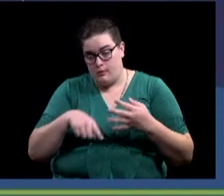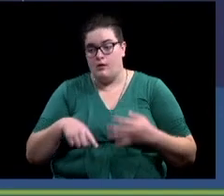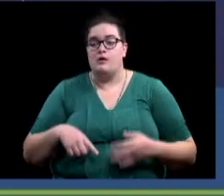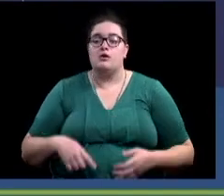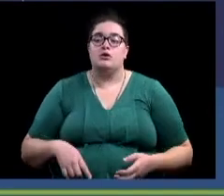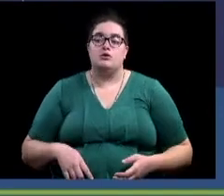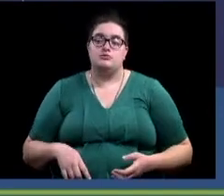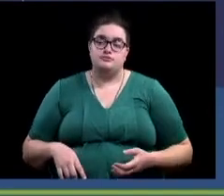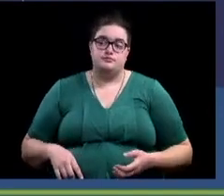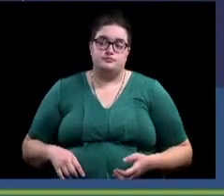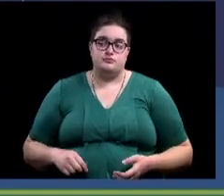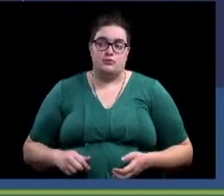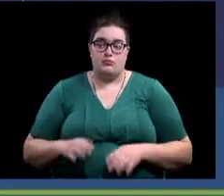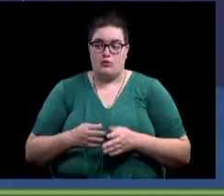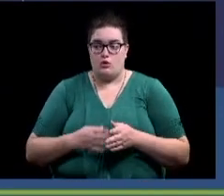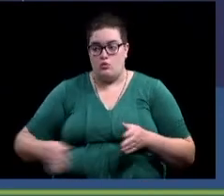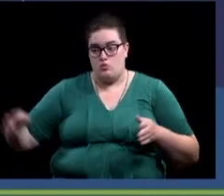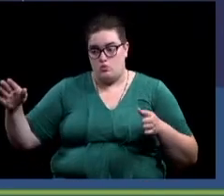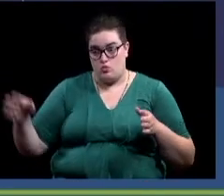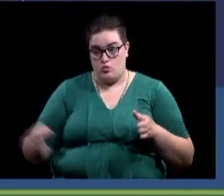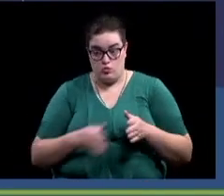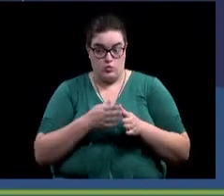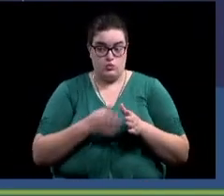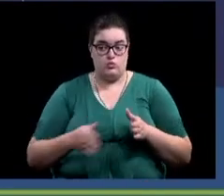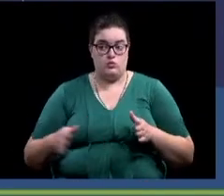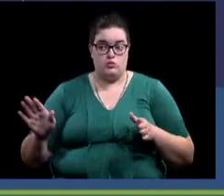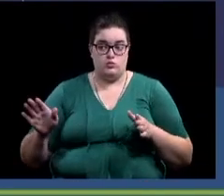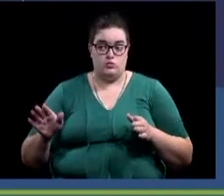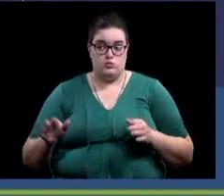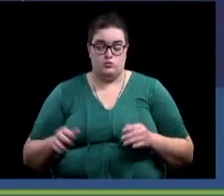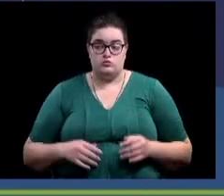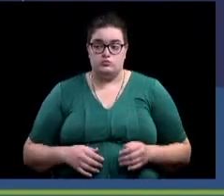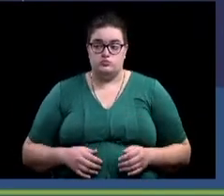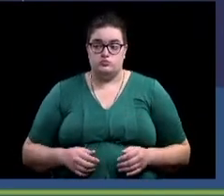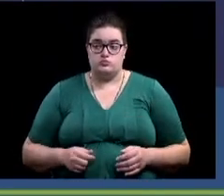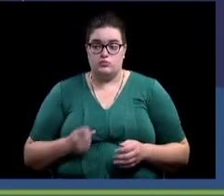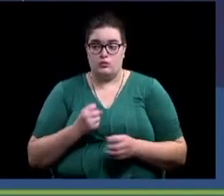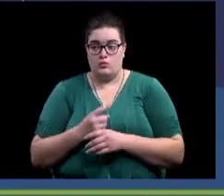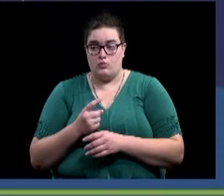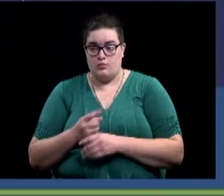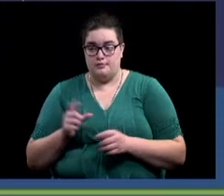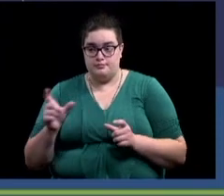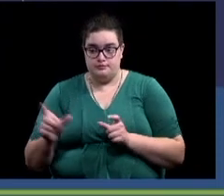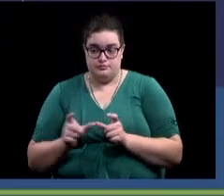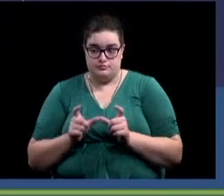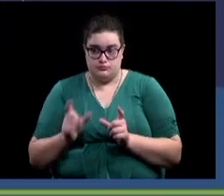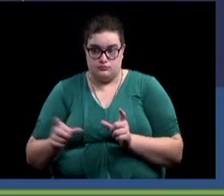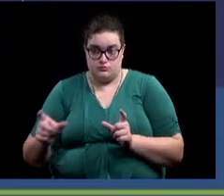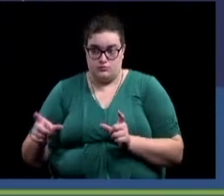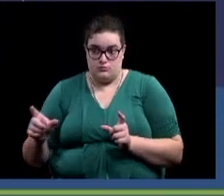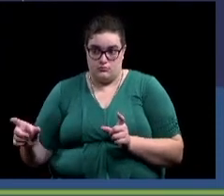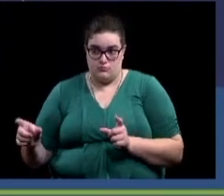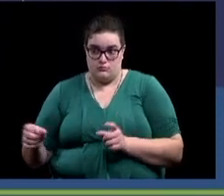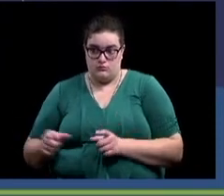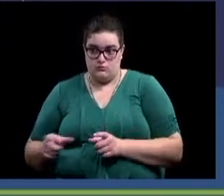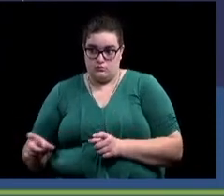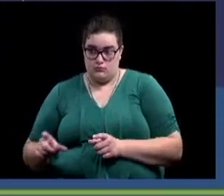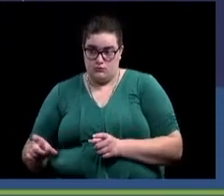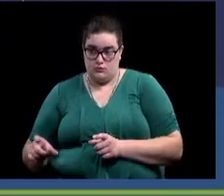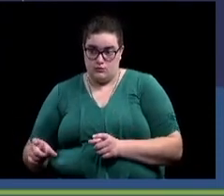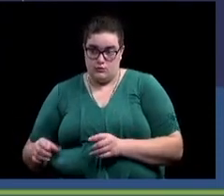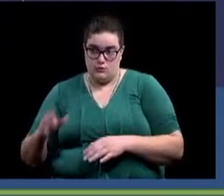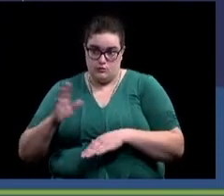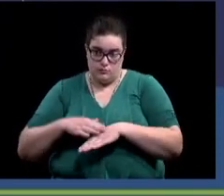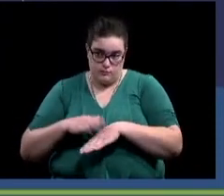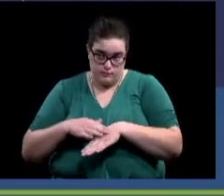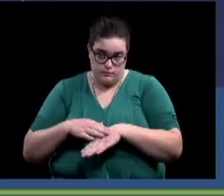each of those years, the bottom end was an oral reprimand. In some years, the higher